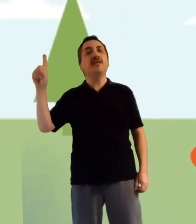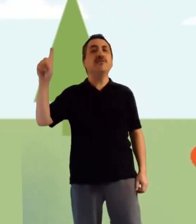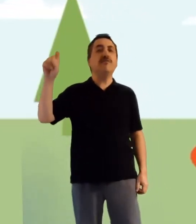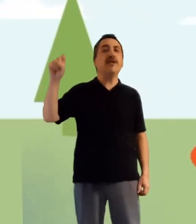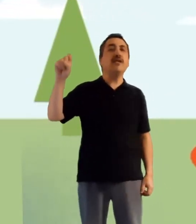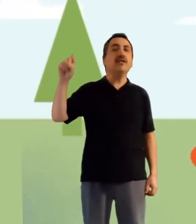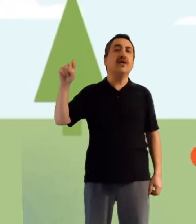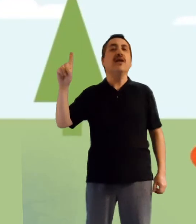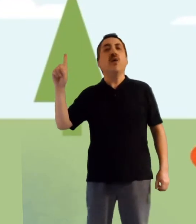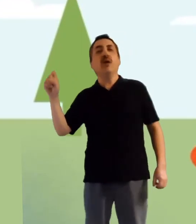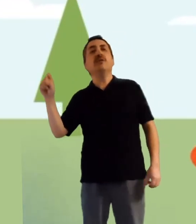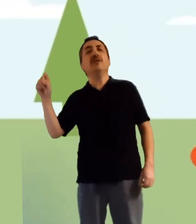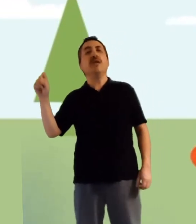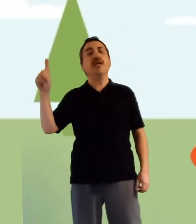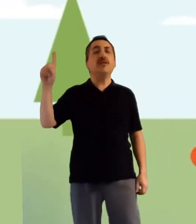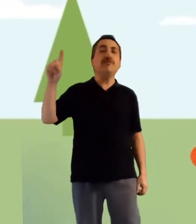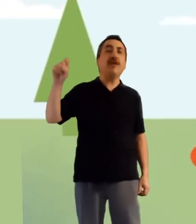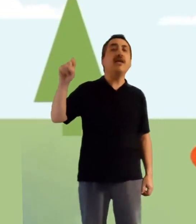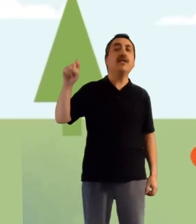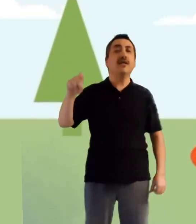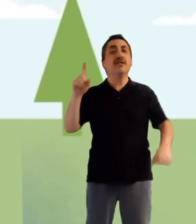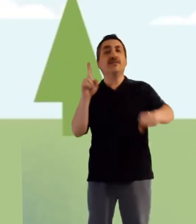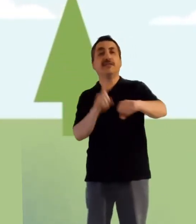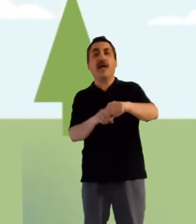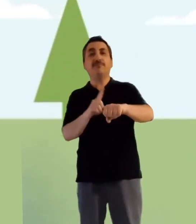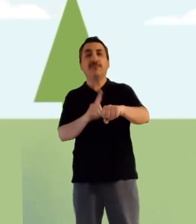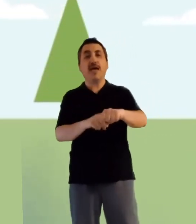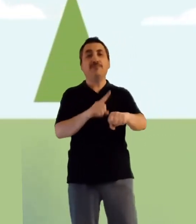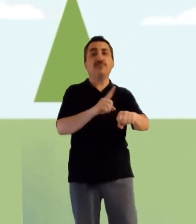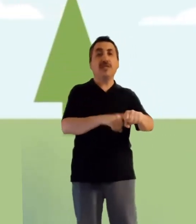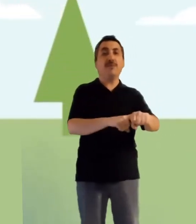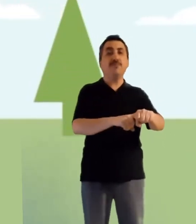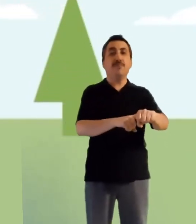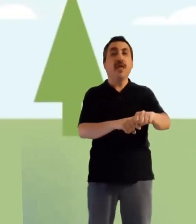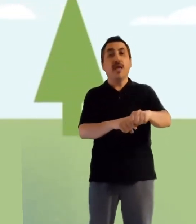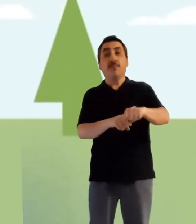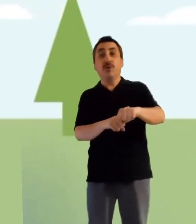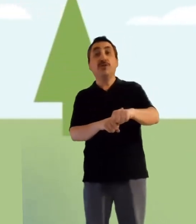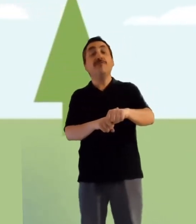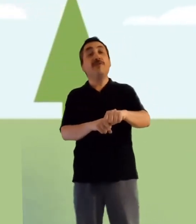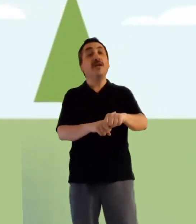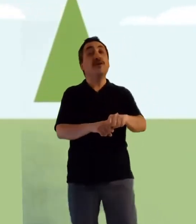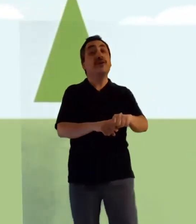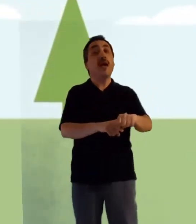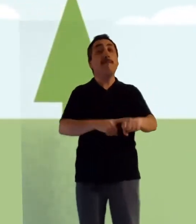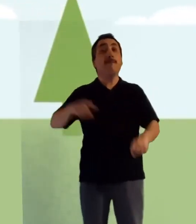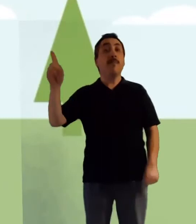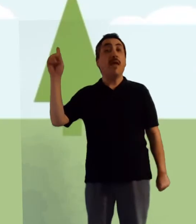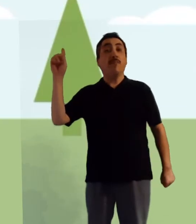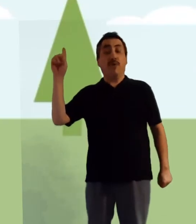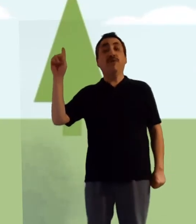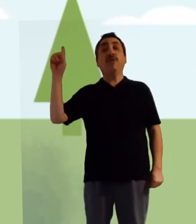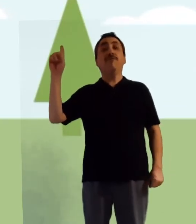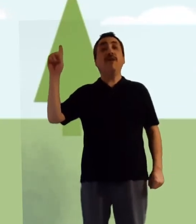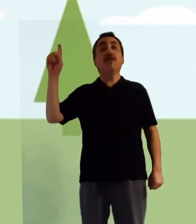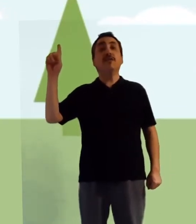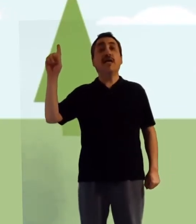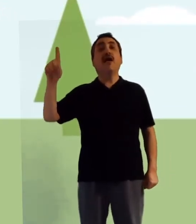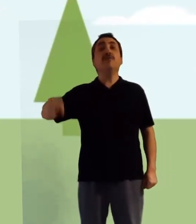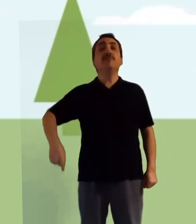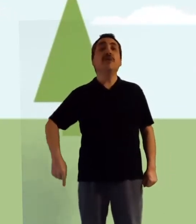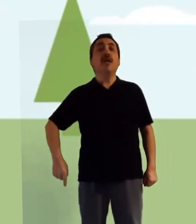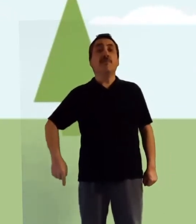One little finger, one little finger, tap, tap, tap. Point your finger up, point your